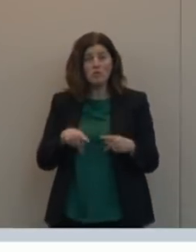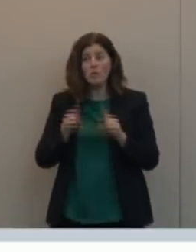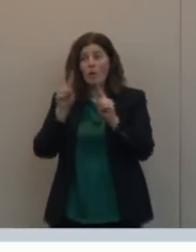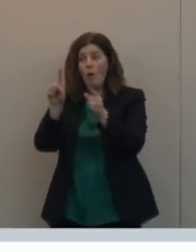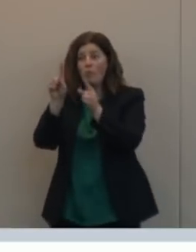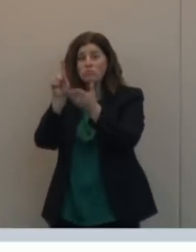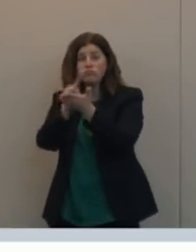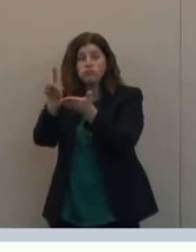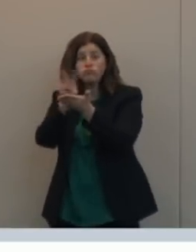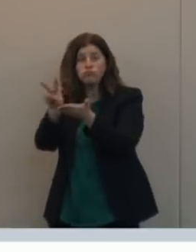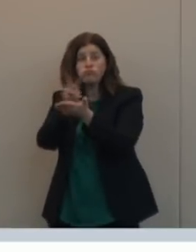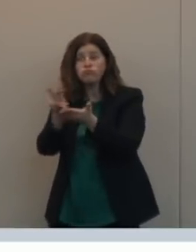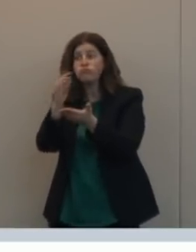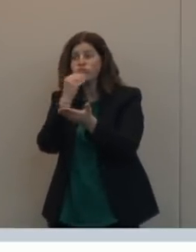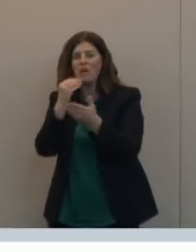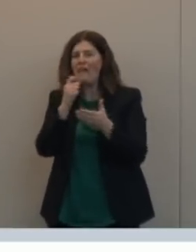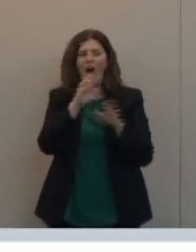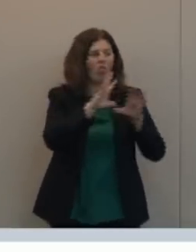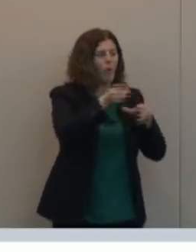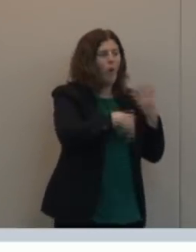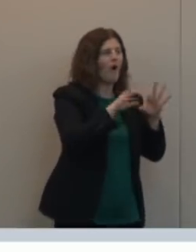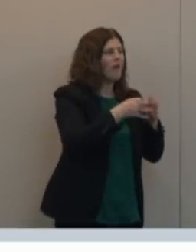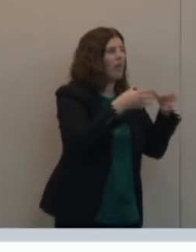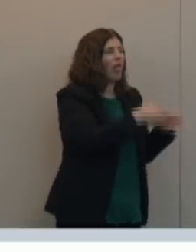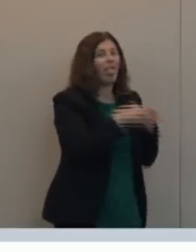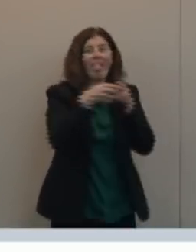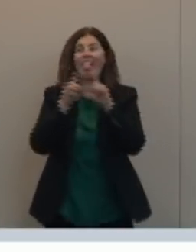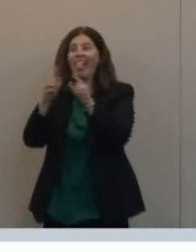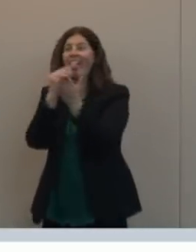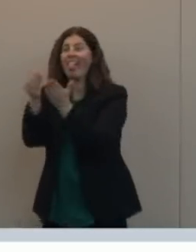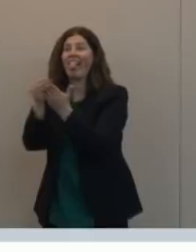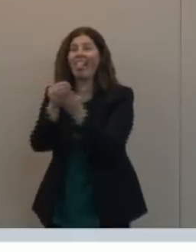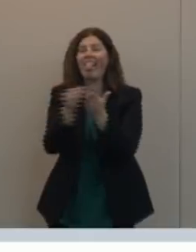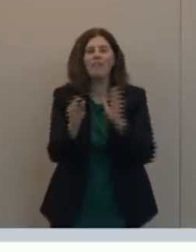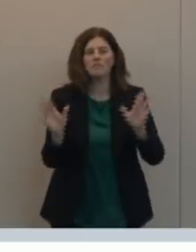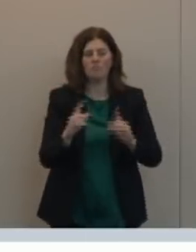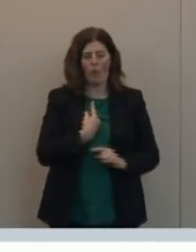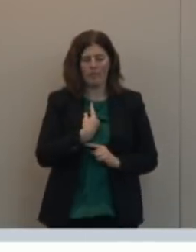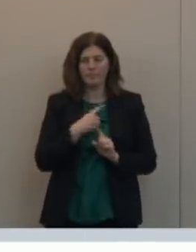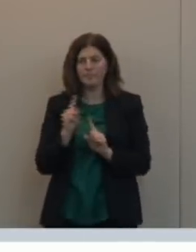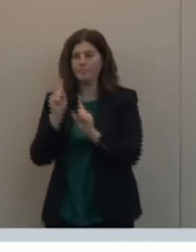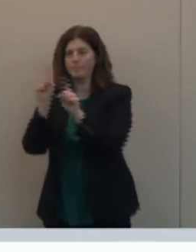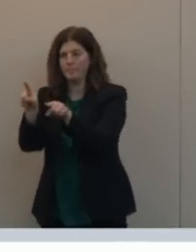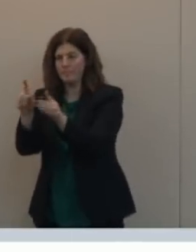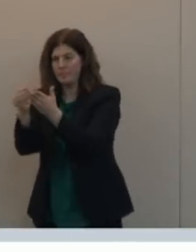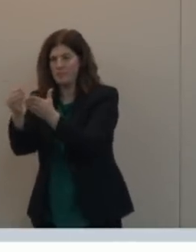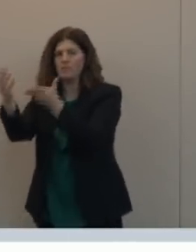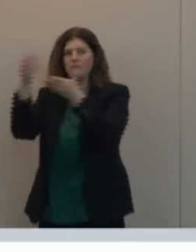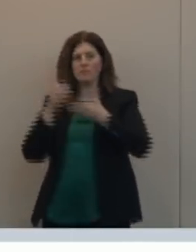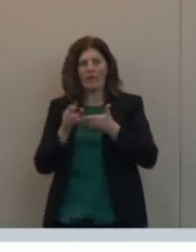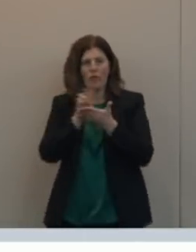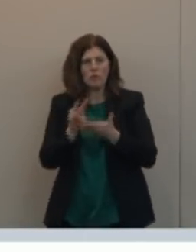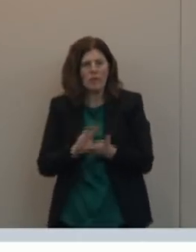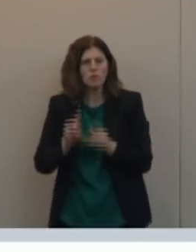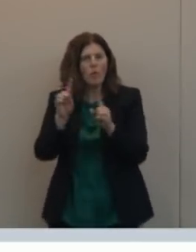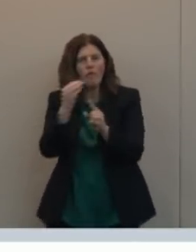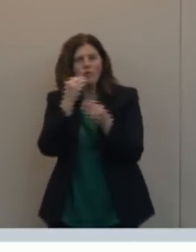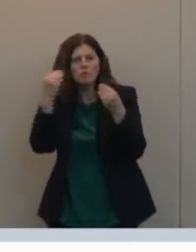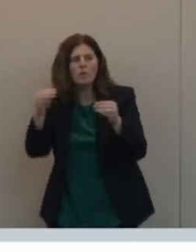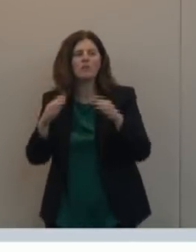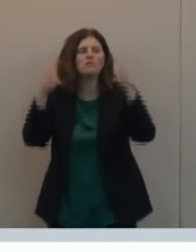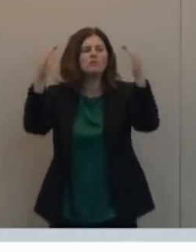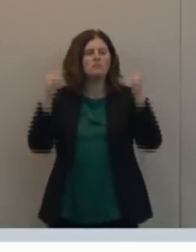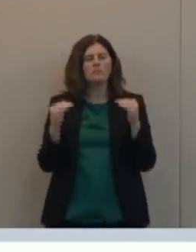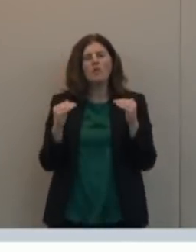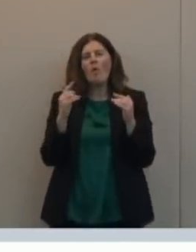weeks instead of taking the whole family every other day, et cetera, et cetera. I also wanted to update people while we're looking at this model slide about what